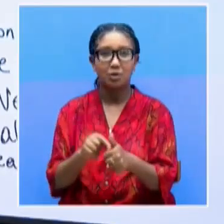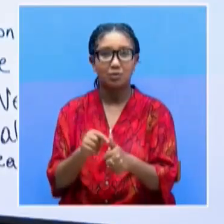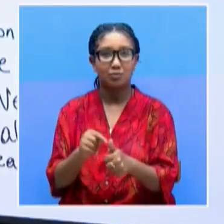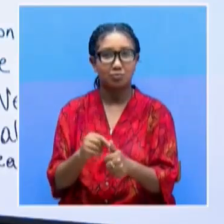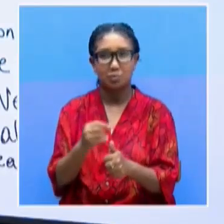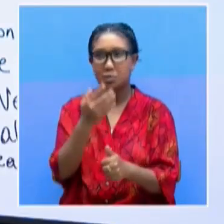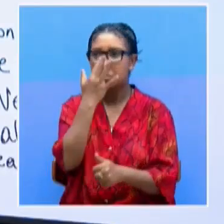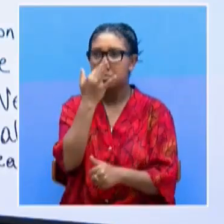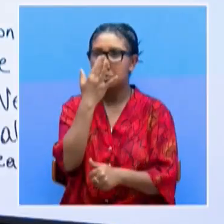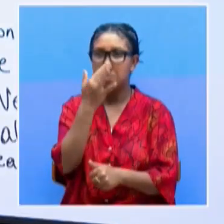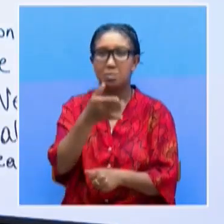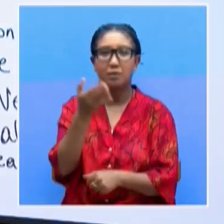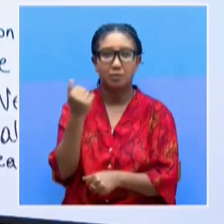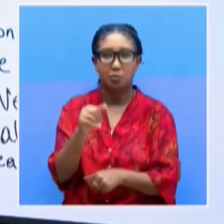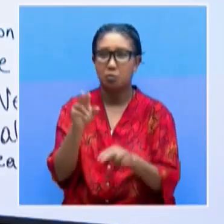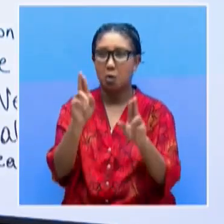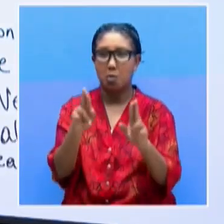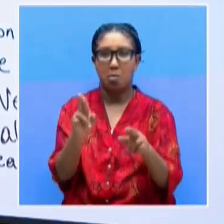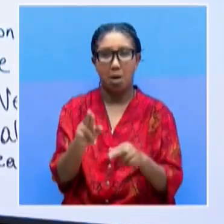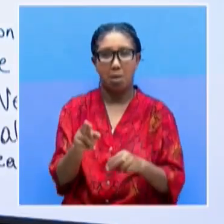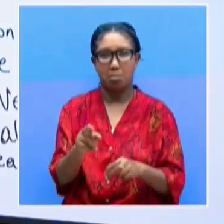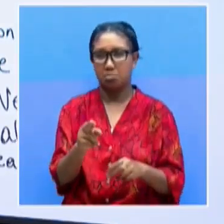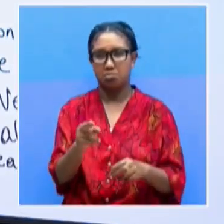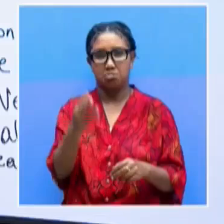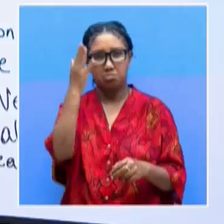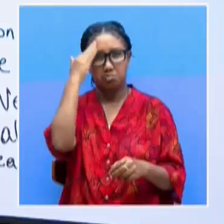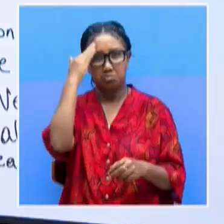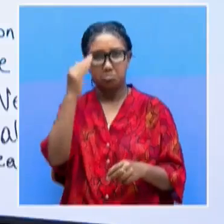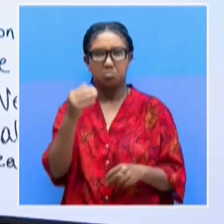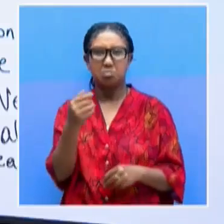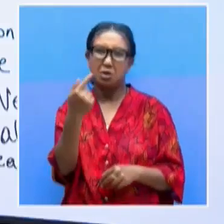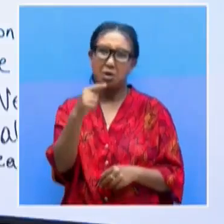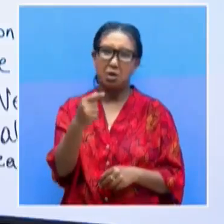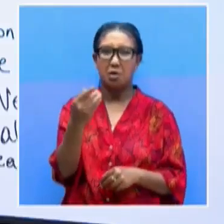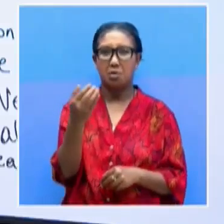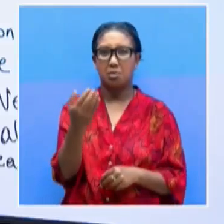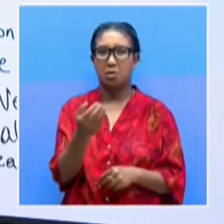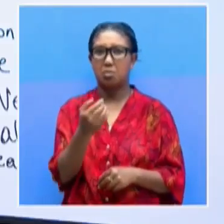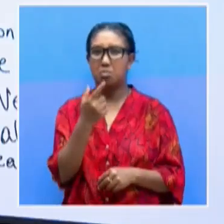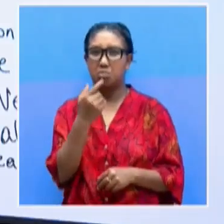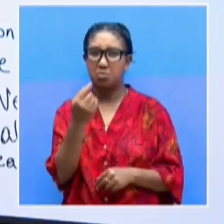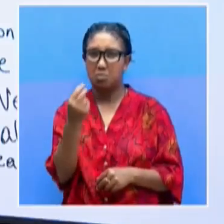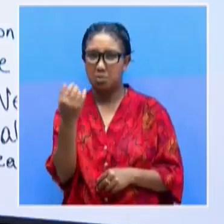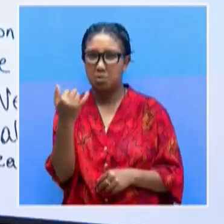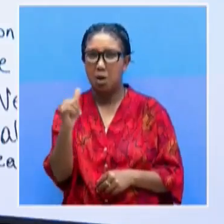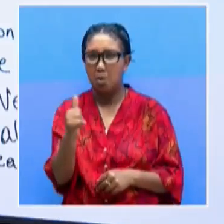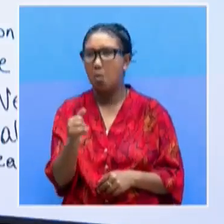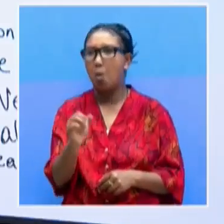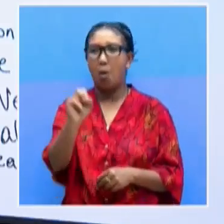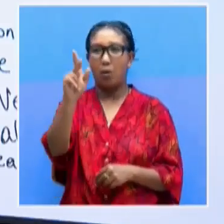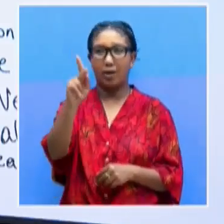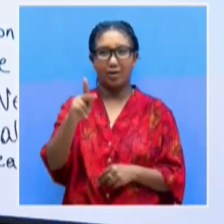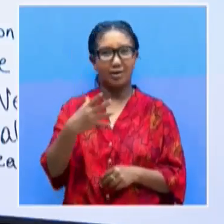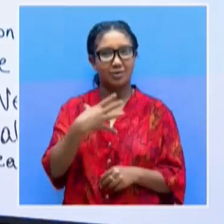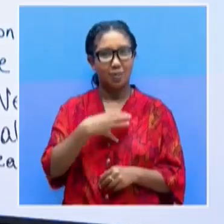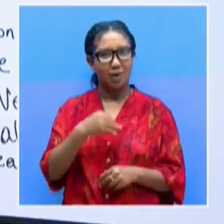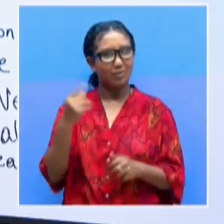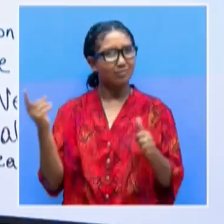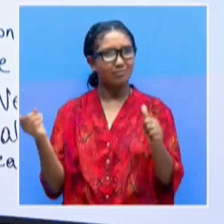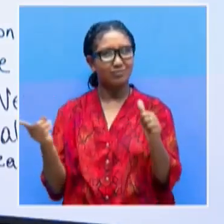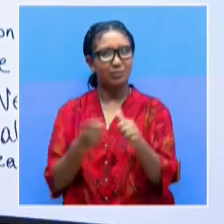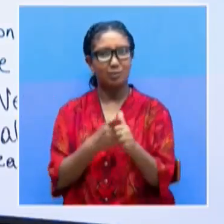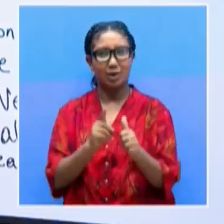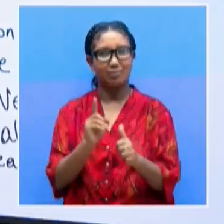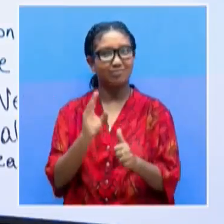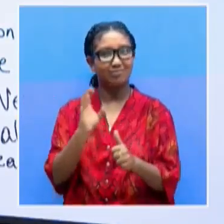obvious to see the normal colored lion, which is gray or yellow lions, yeah? And for the first time, we have